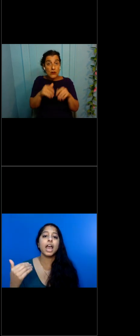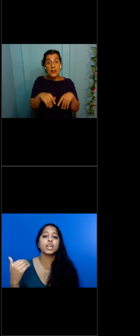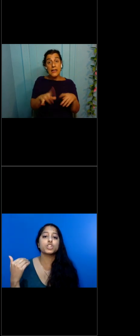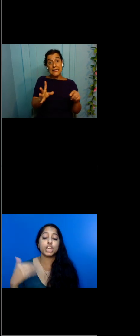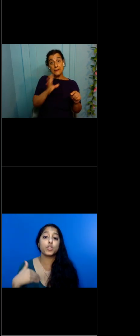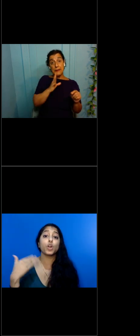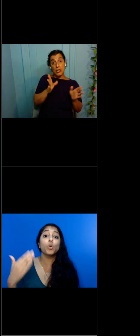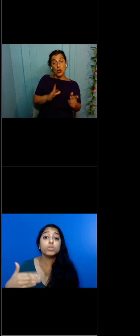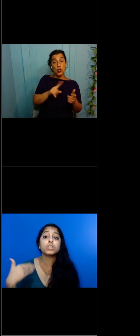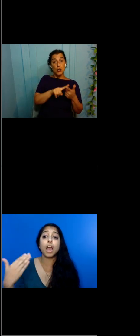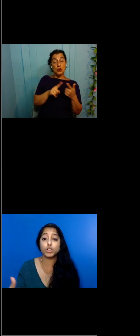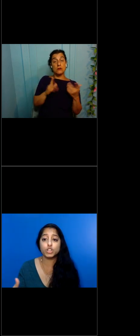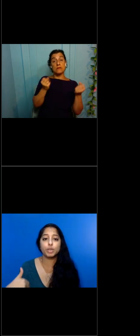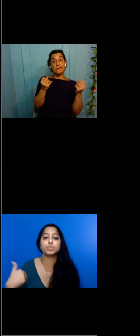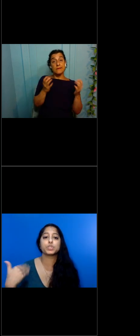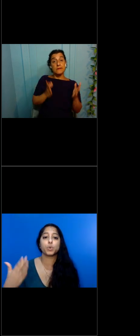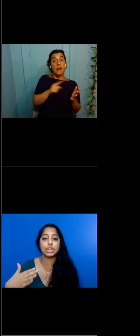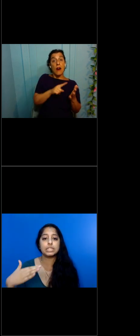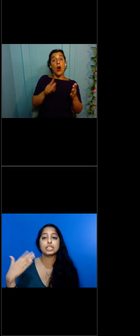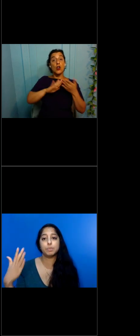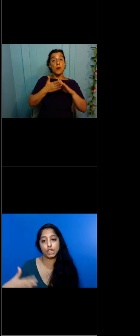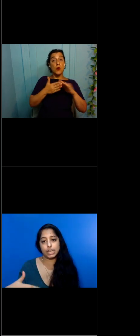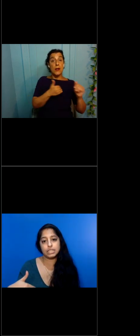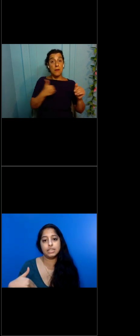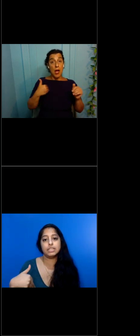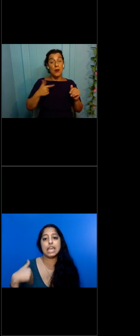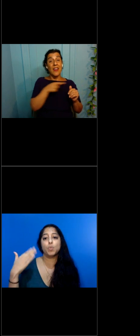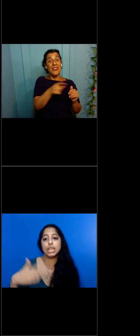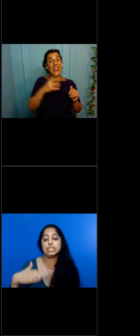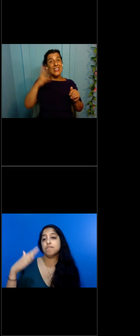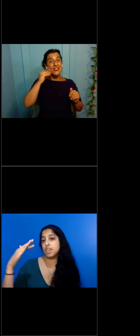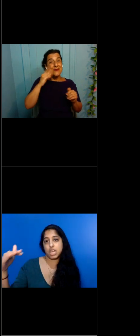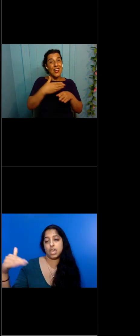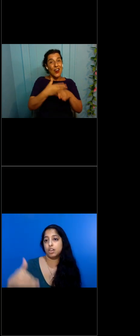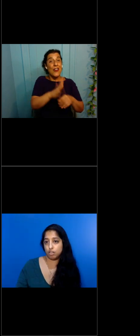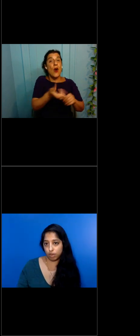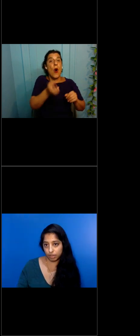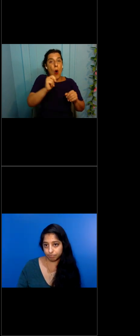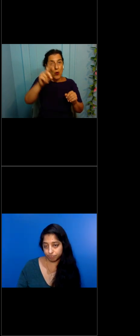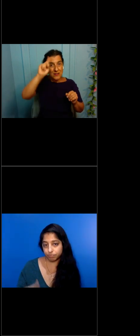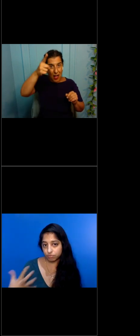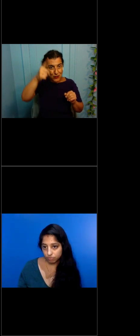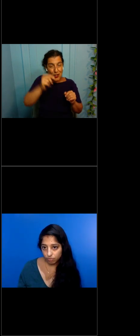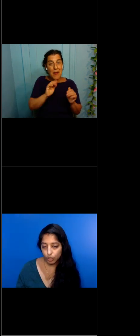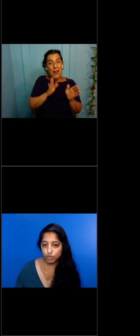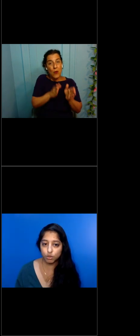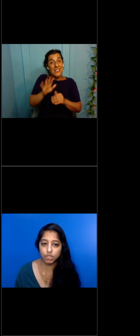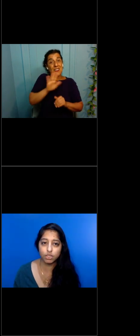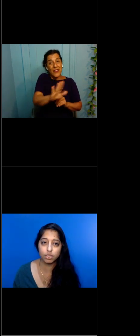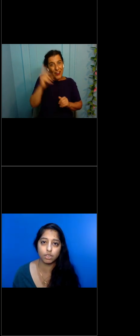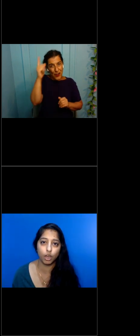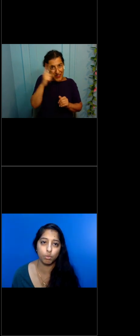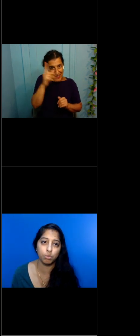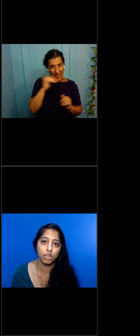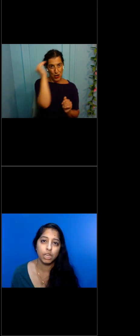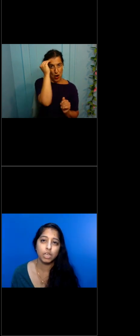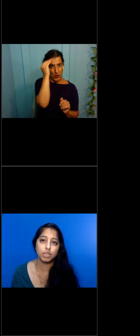members share their own scholarship, stories, experiences, and ways of thinking and knowing. So this